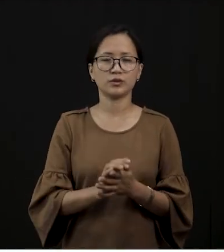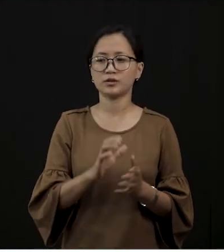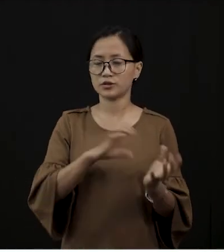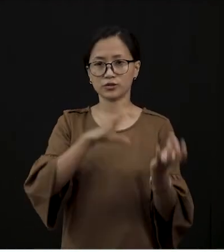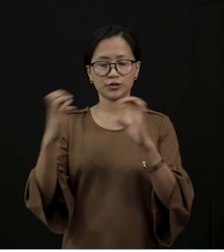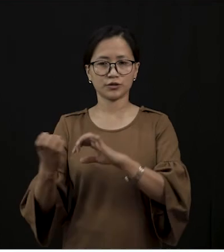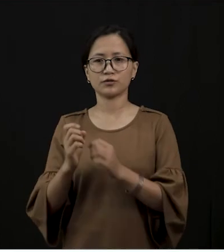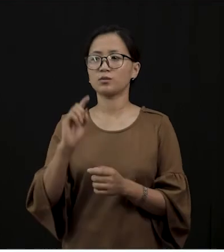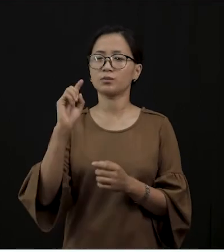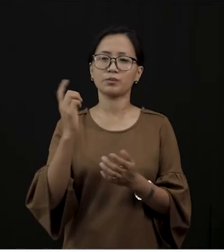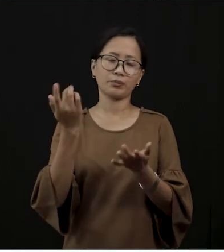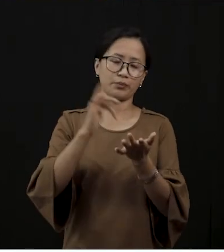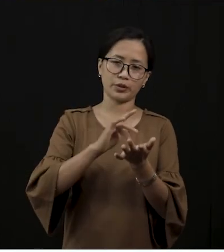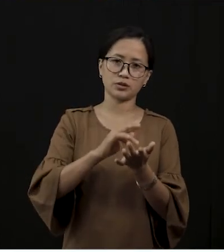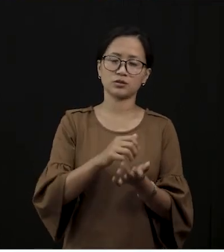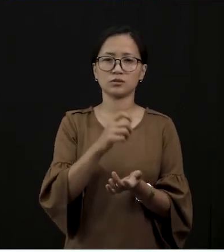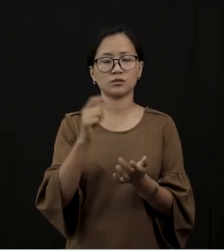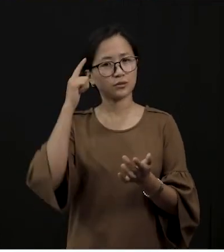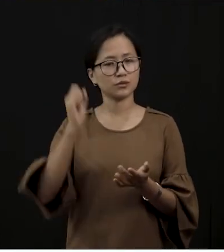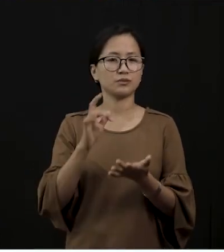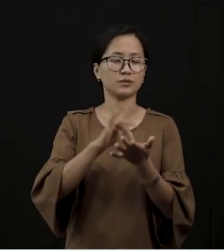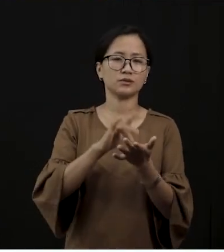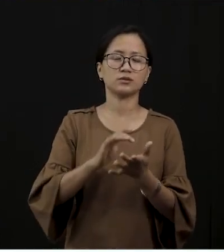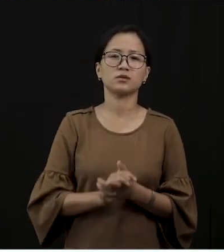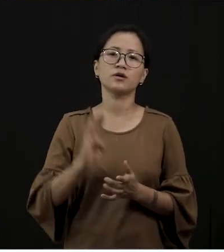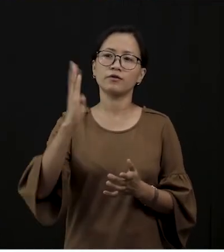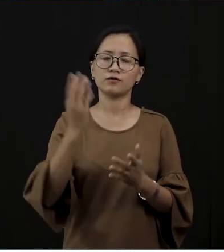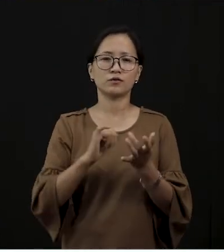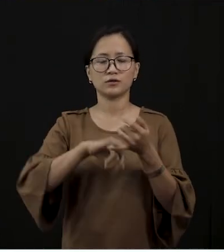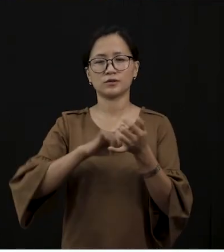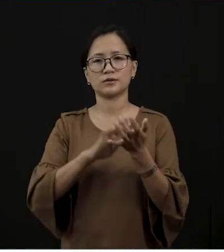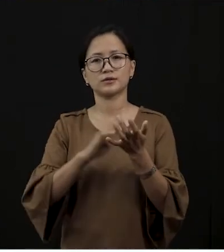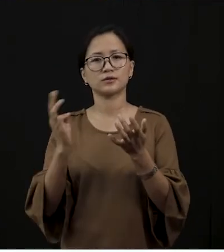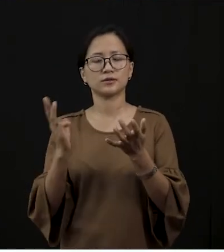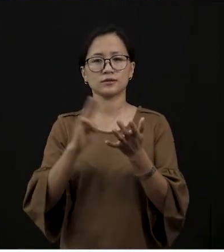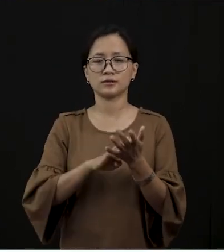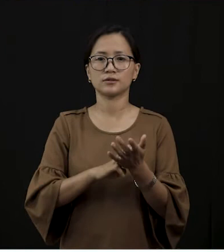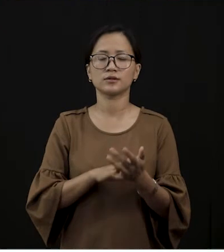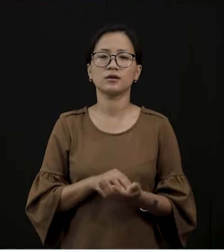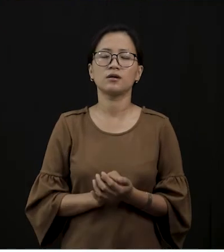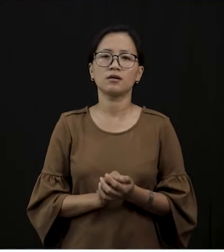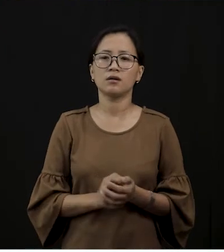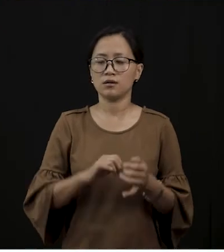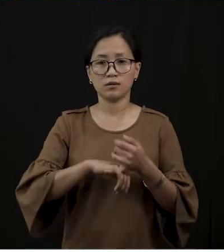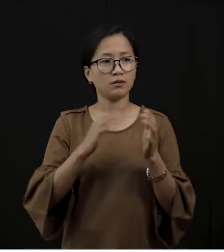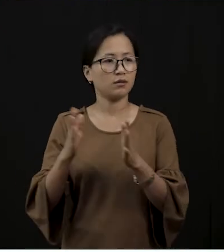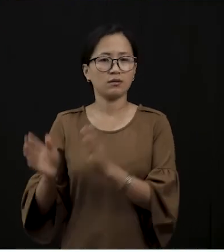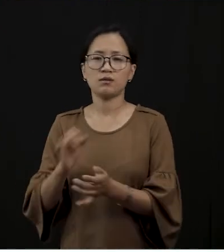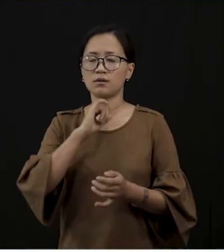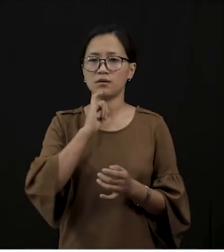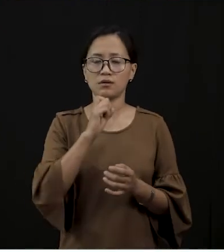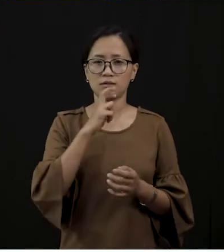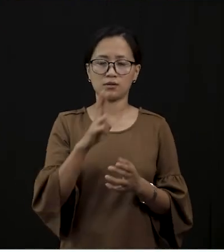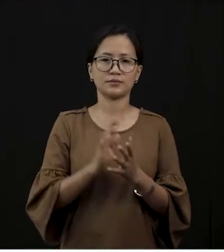to place. Okay. Then, the 4 seasons are summer,